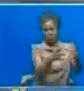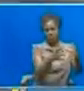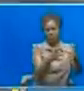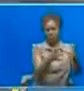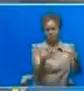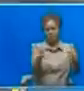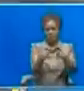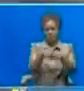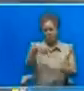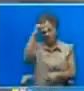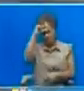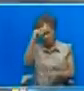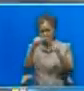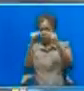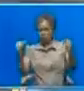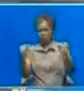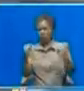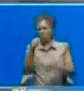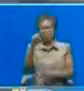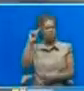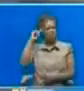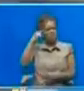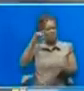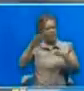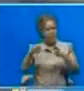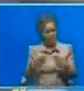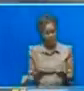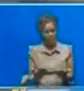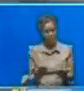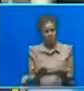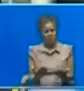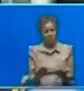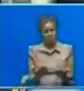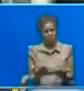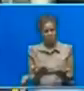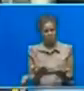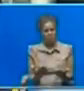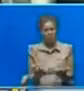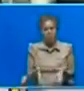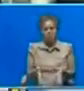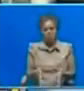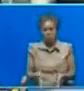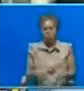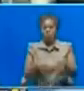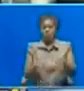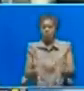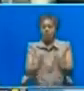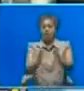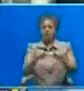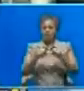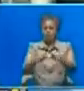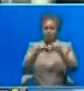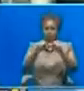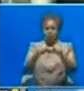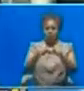the government side, how would you say is your your way of maintaining neutrality